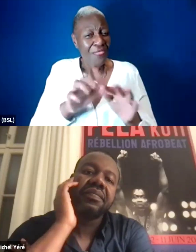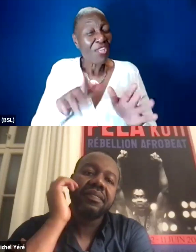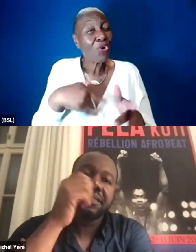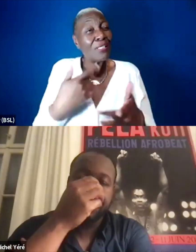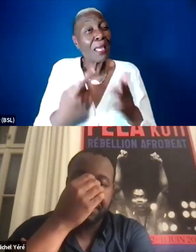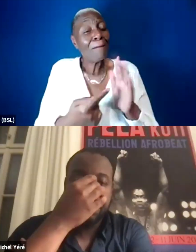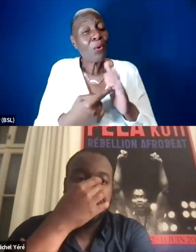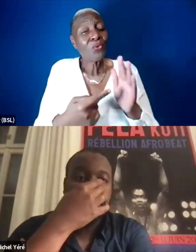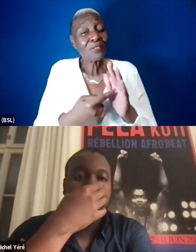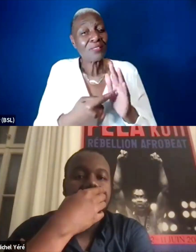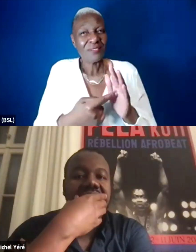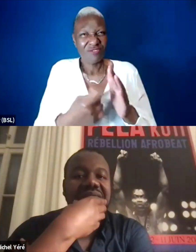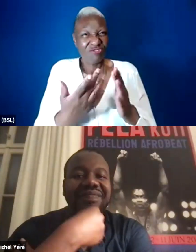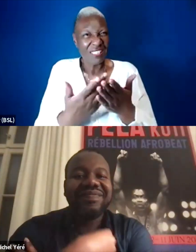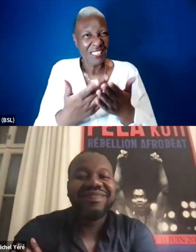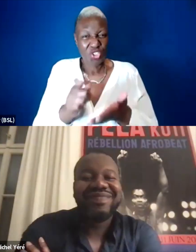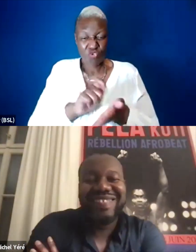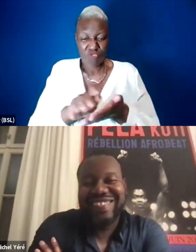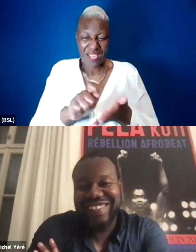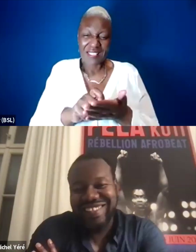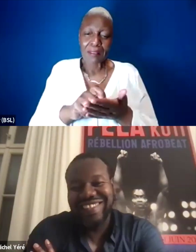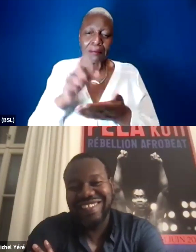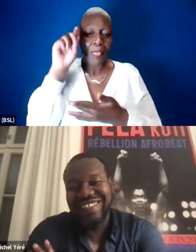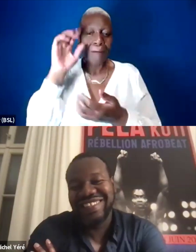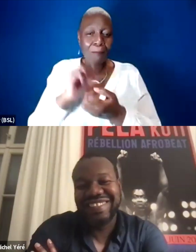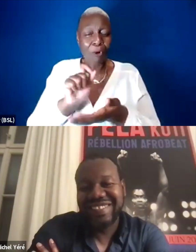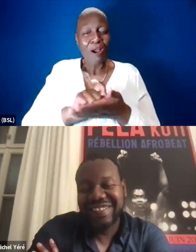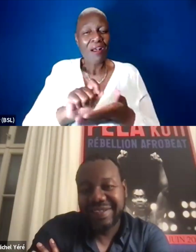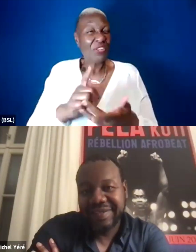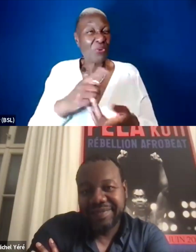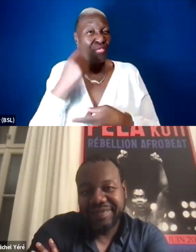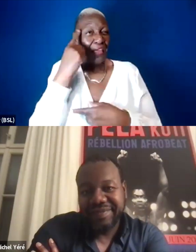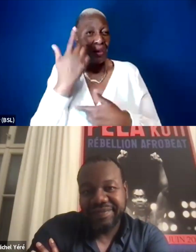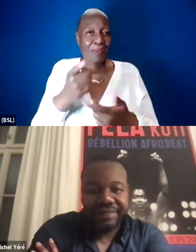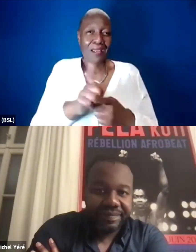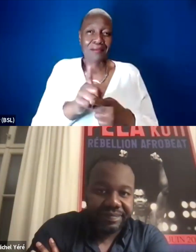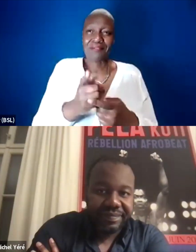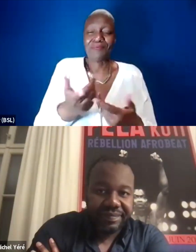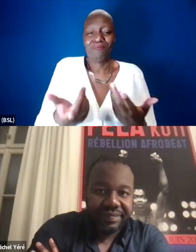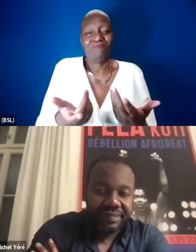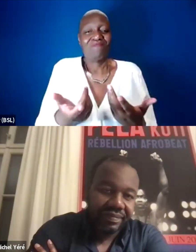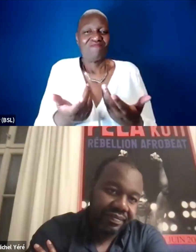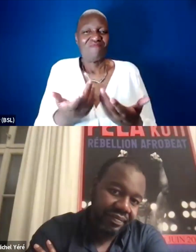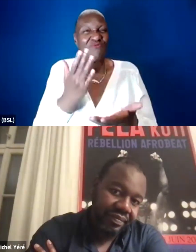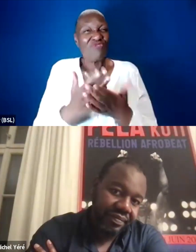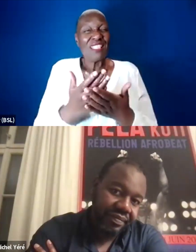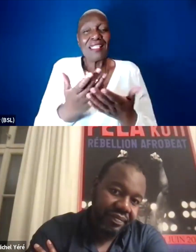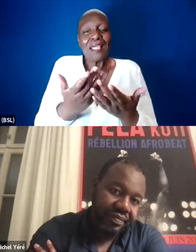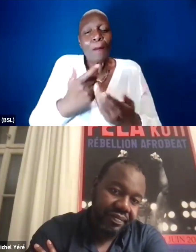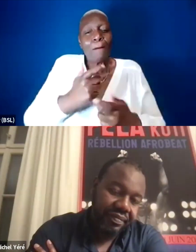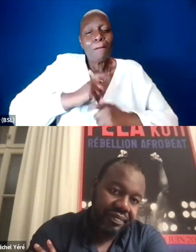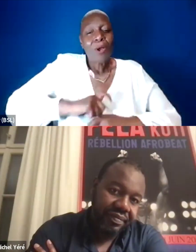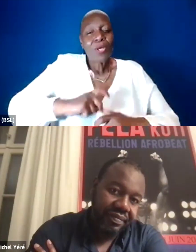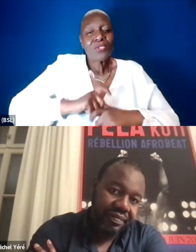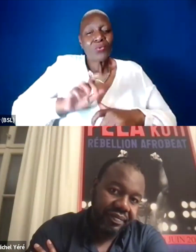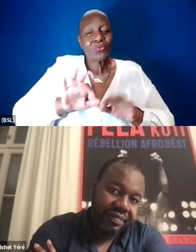questions to document. When someone is writing their memoir, they're not talking necessarily, they're not writing about these really personal